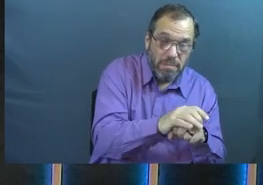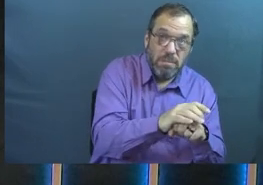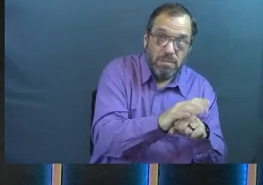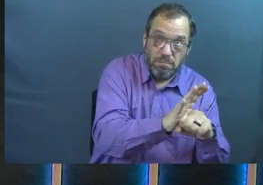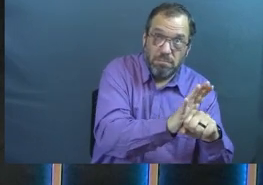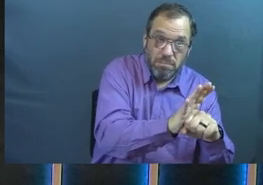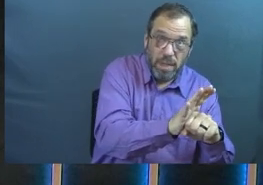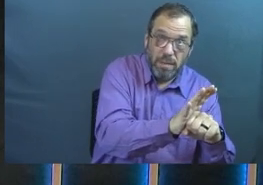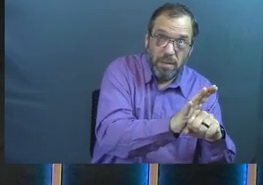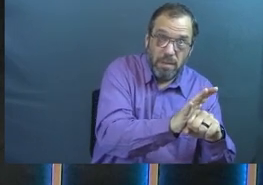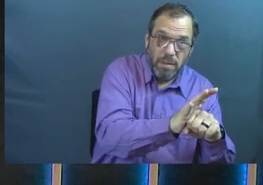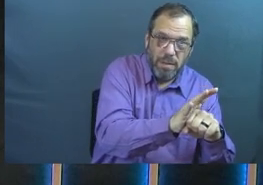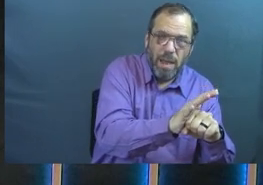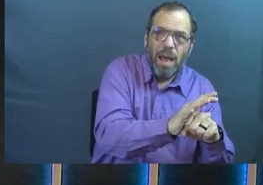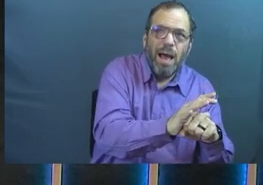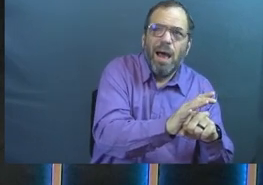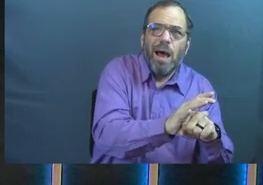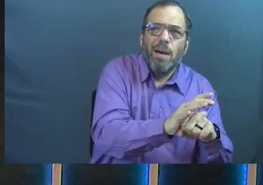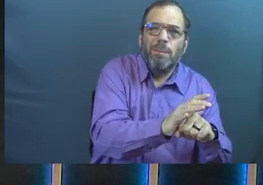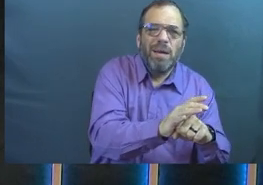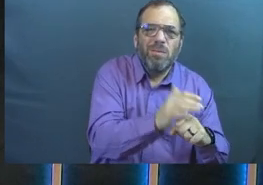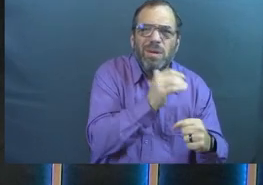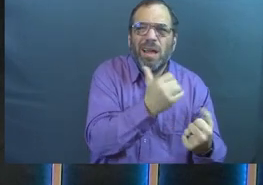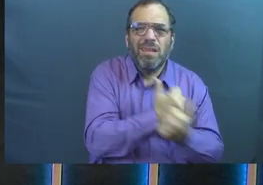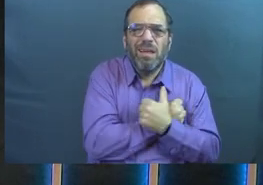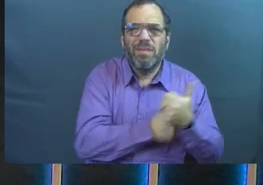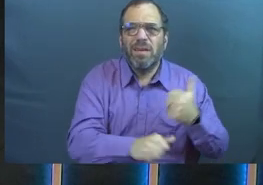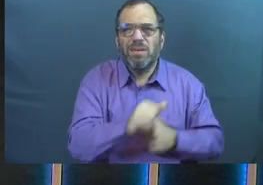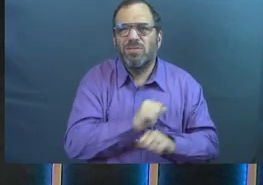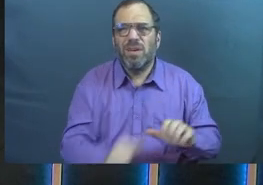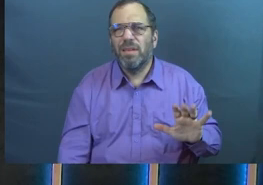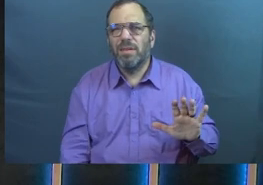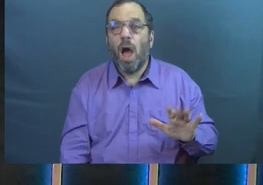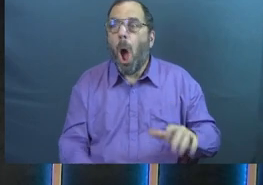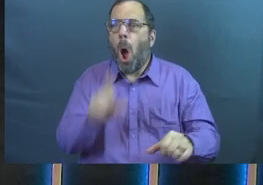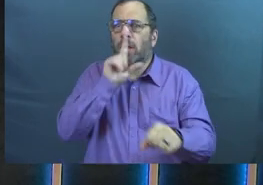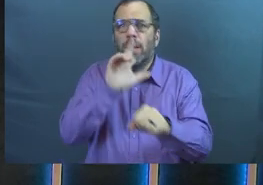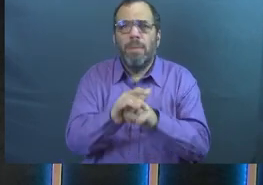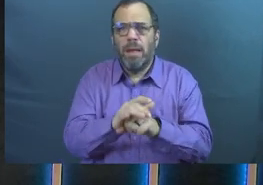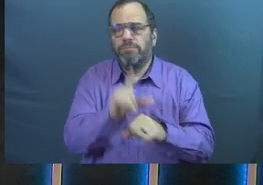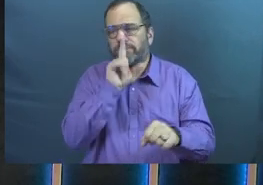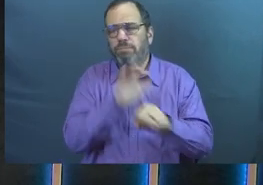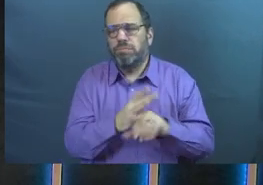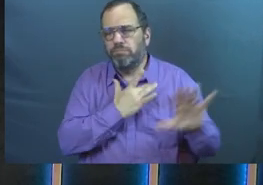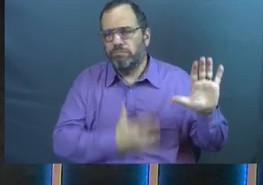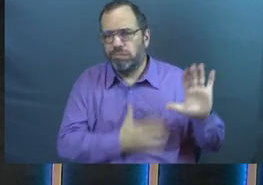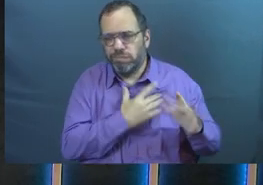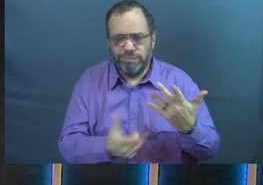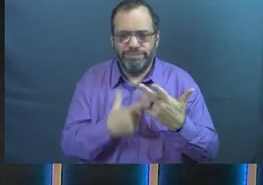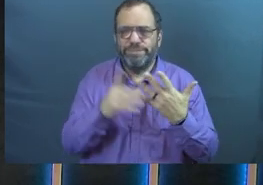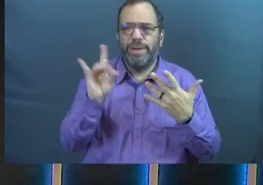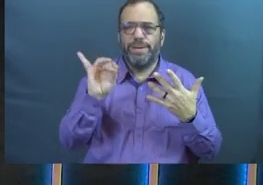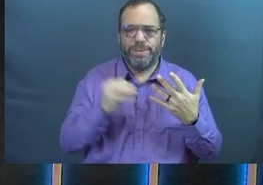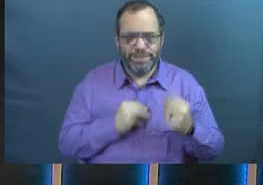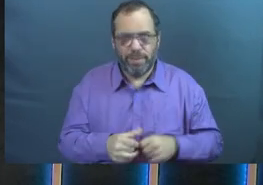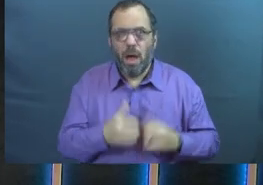covenant, but we're not trying to actually love each other. We're committed to a lifetime of misery with a spouse.